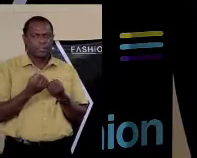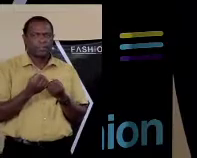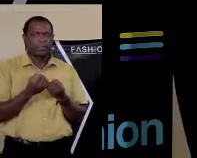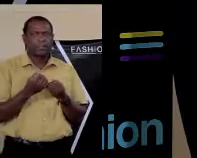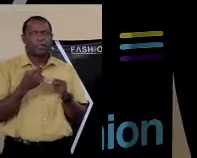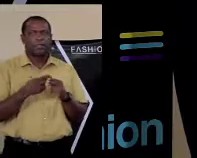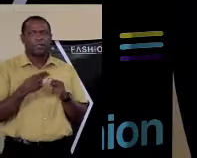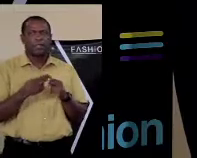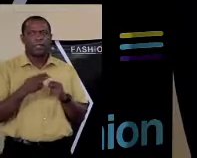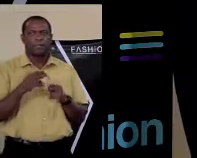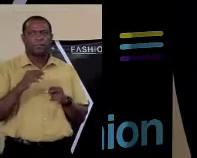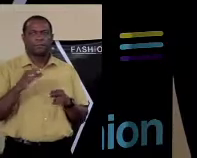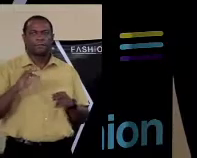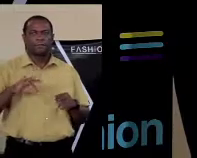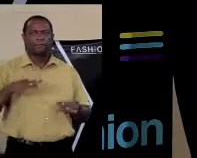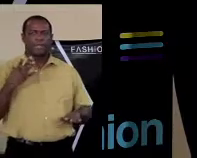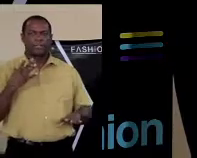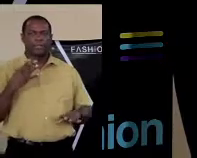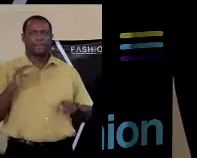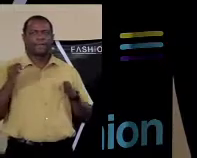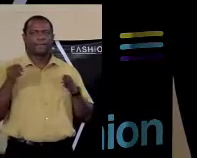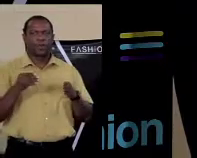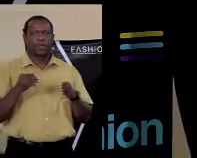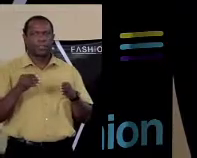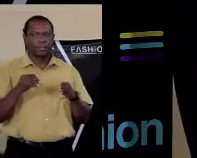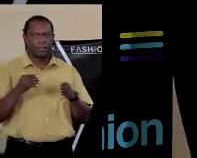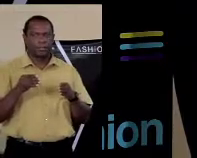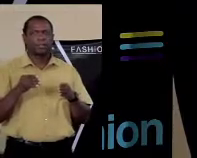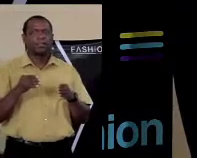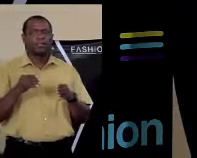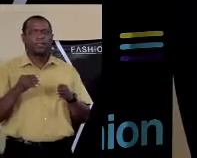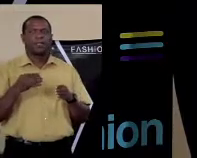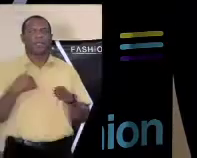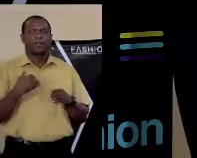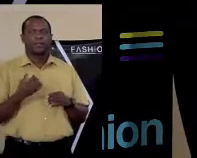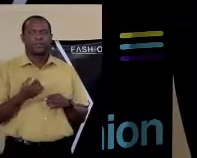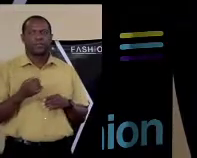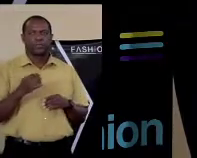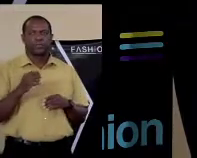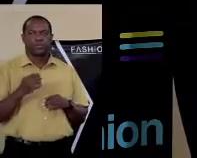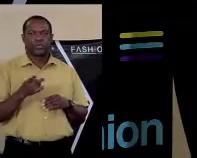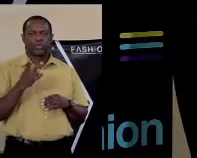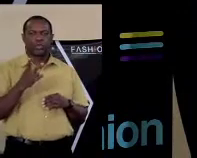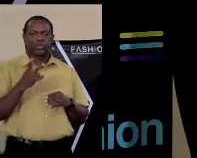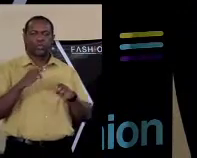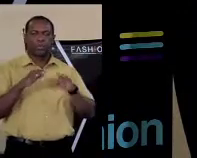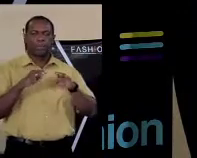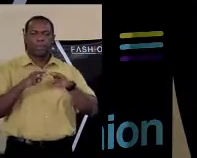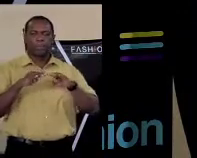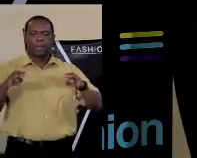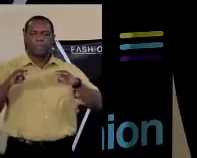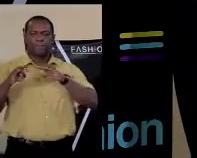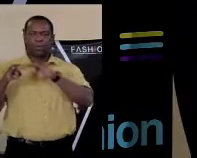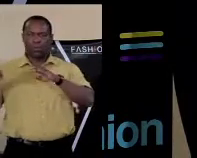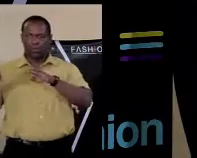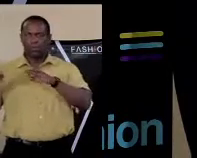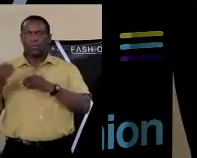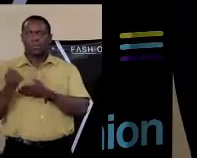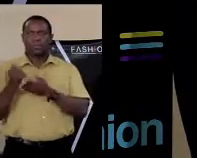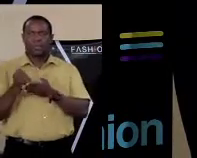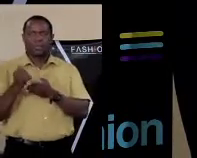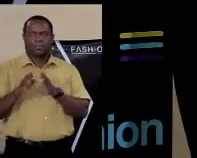by the name of Fashion Focus. We're a dual channel platform that helps to develop young designers and